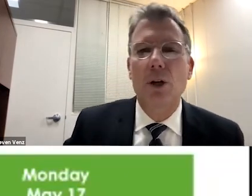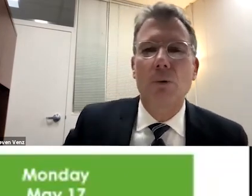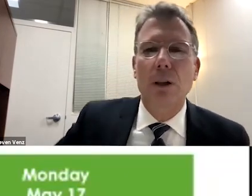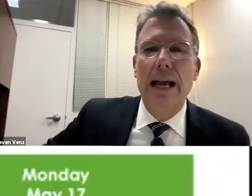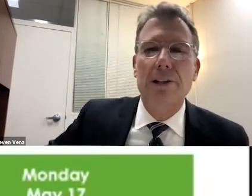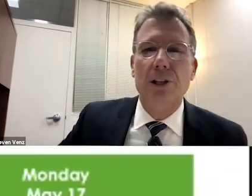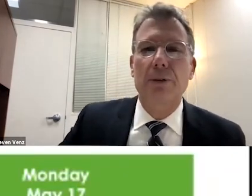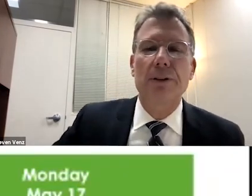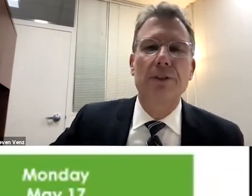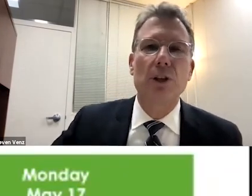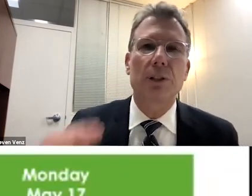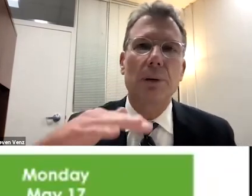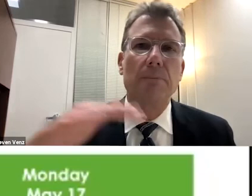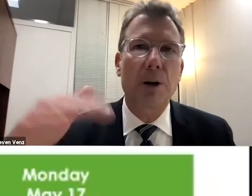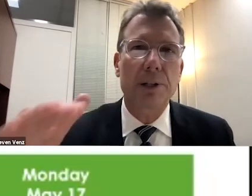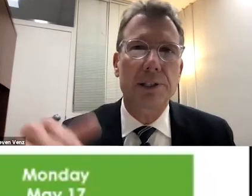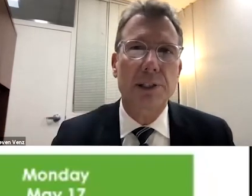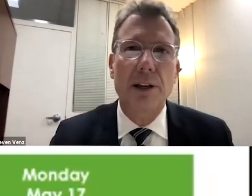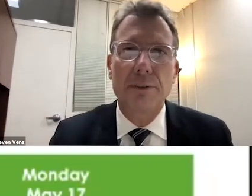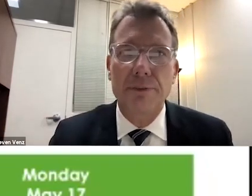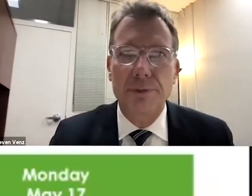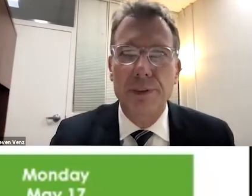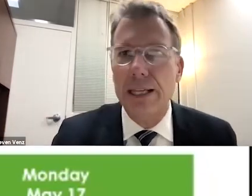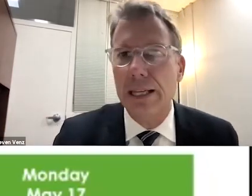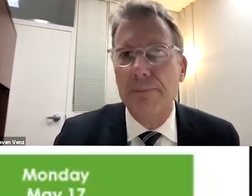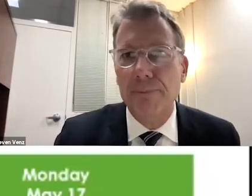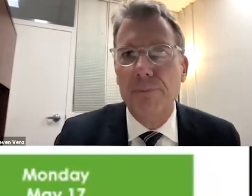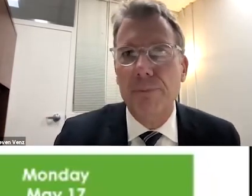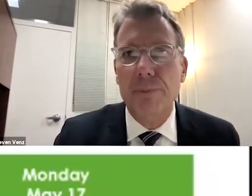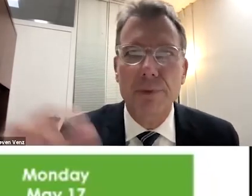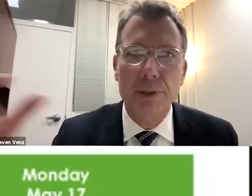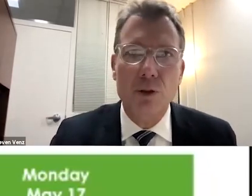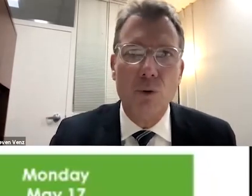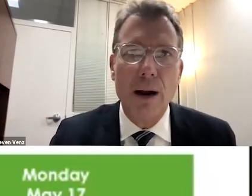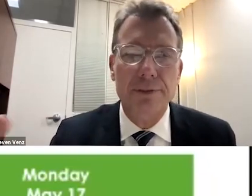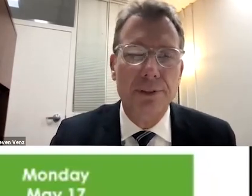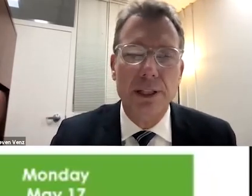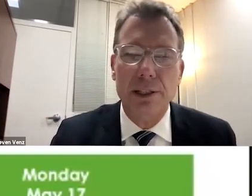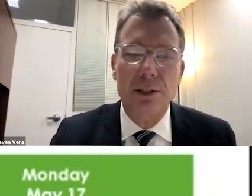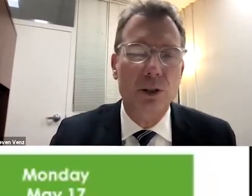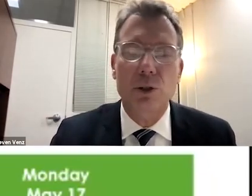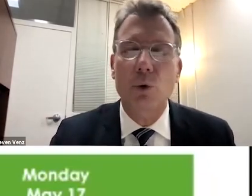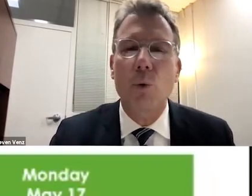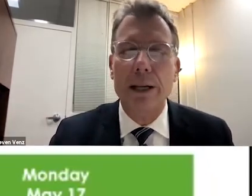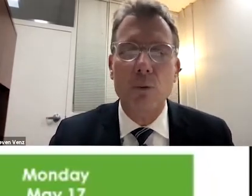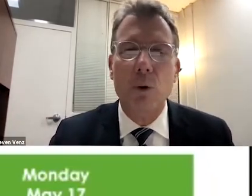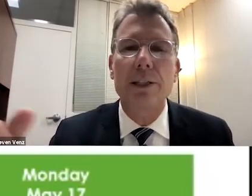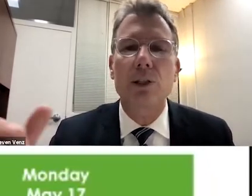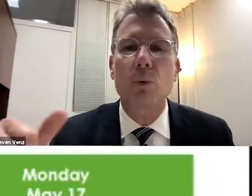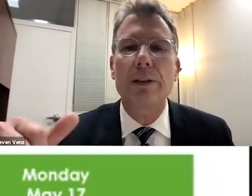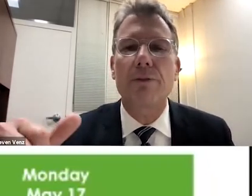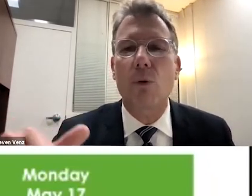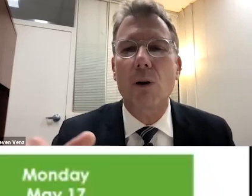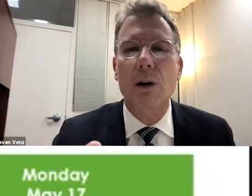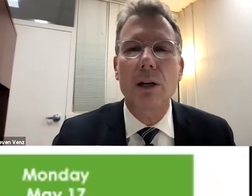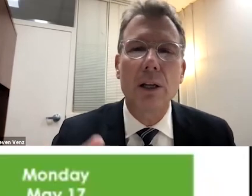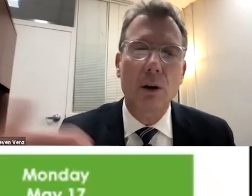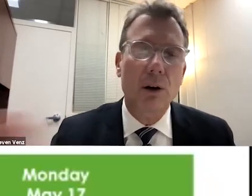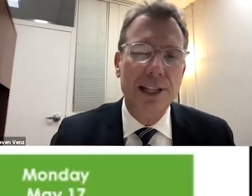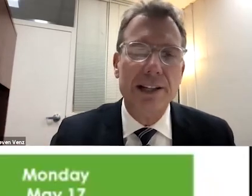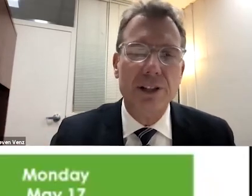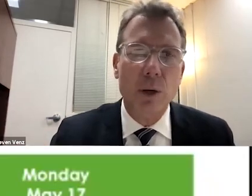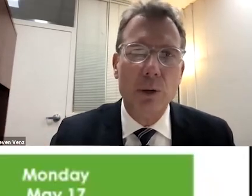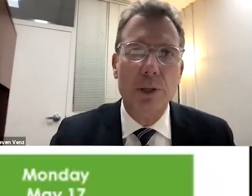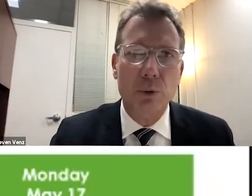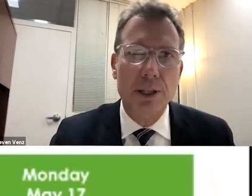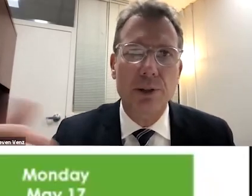meeting will actually review components of the draft of the 21-24, or